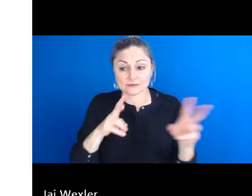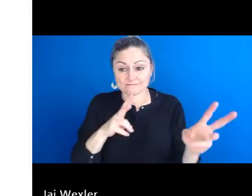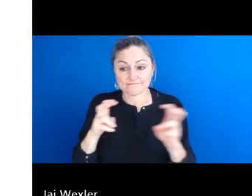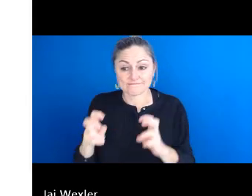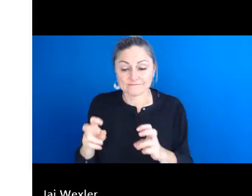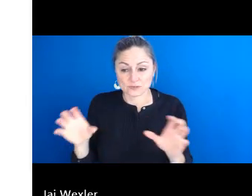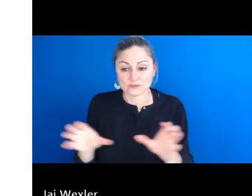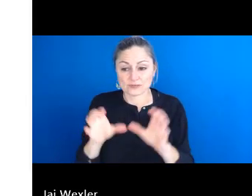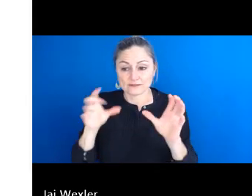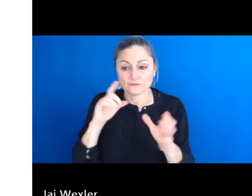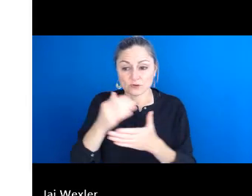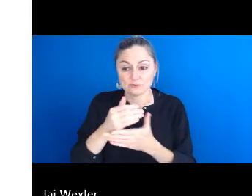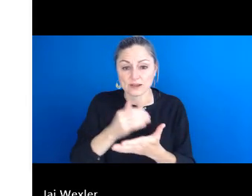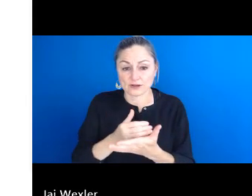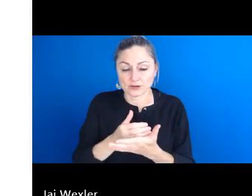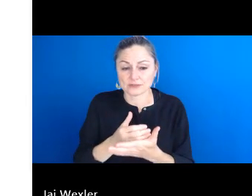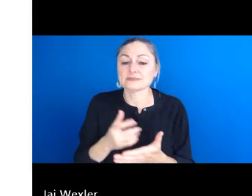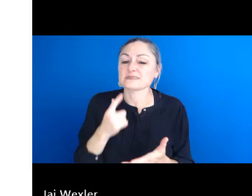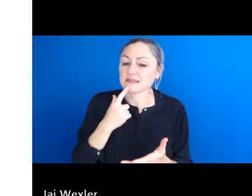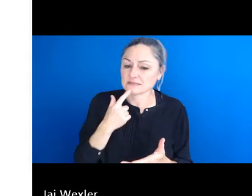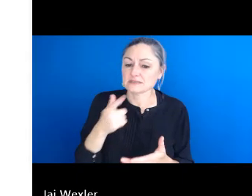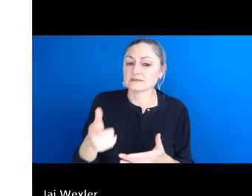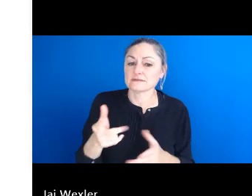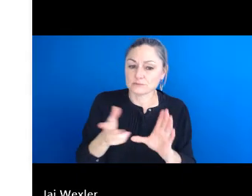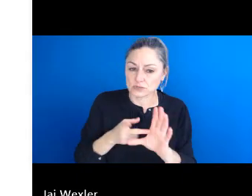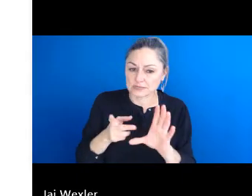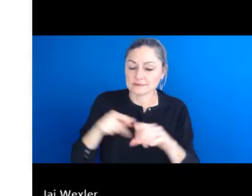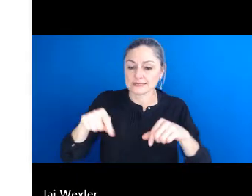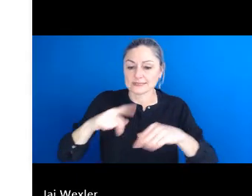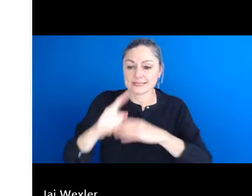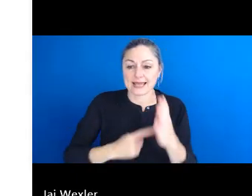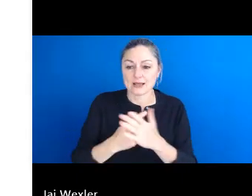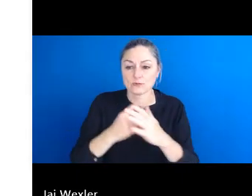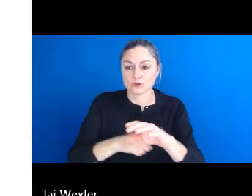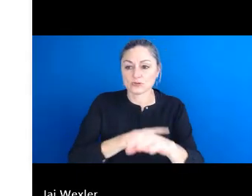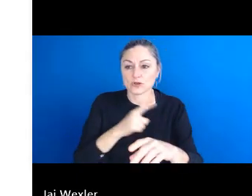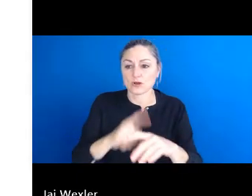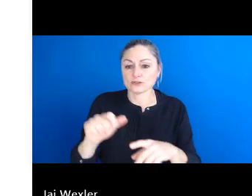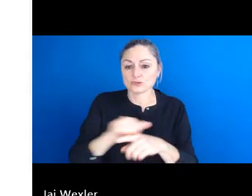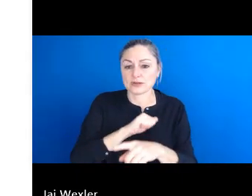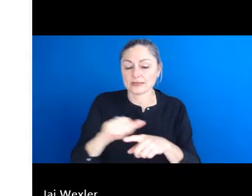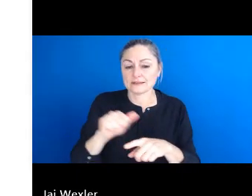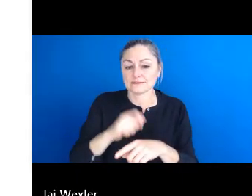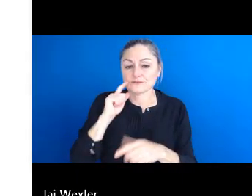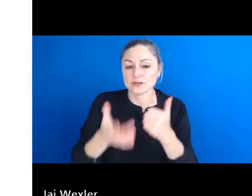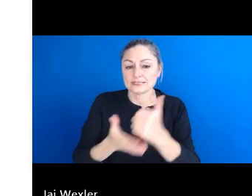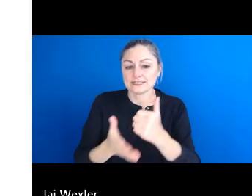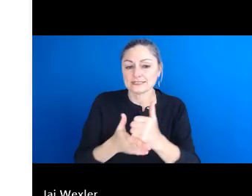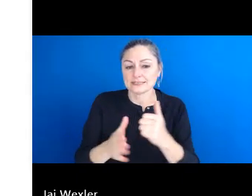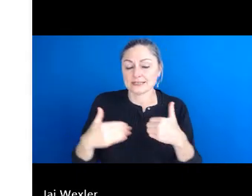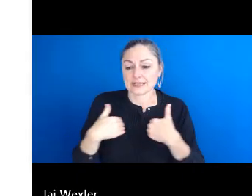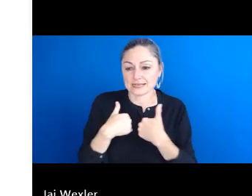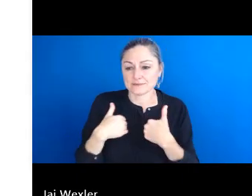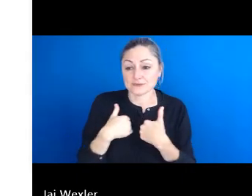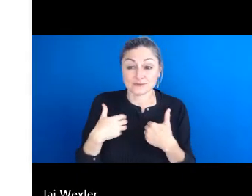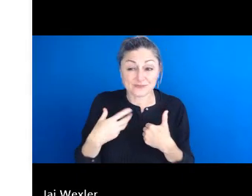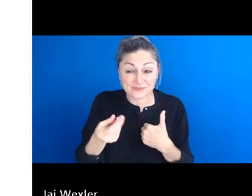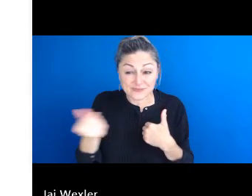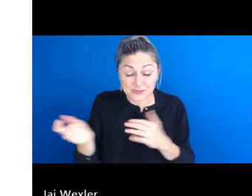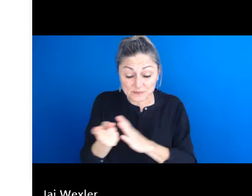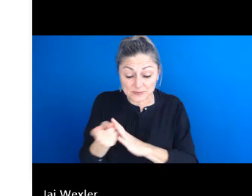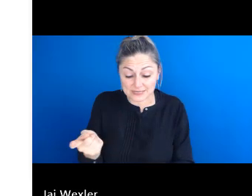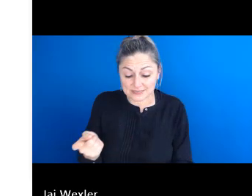your records that states that you participated in this hour-long training on assistance animals. We've got a couple minutes, and I